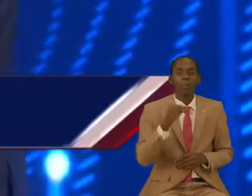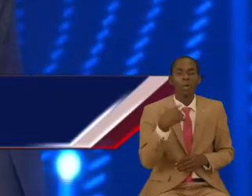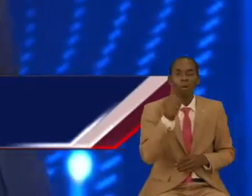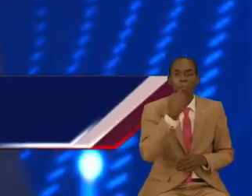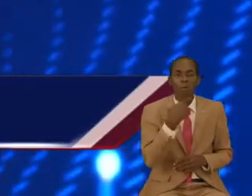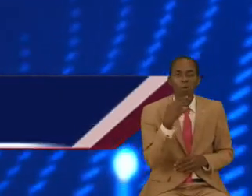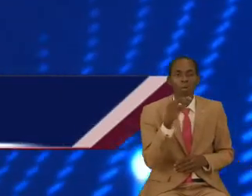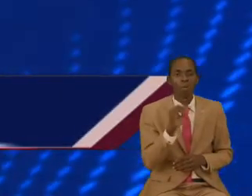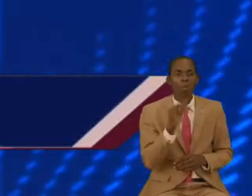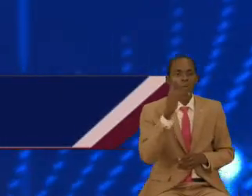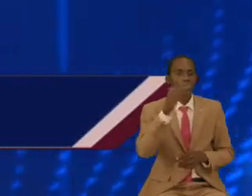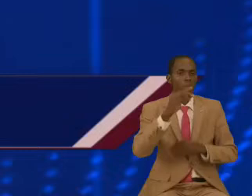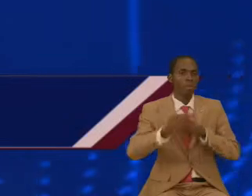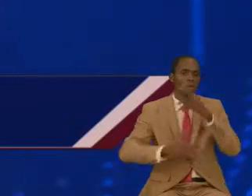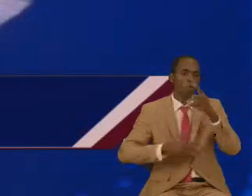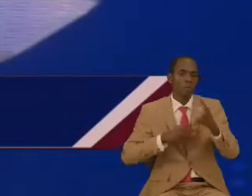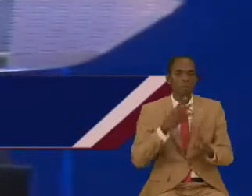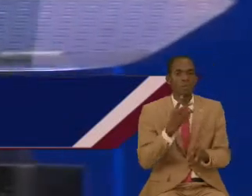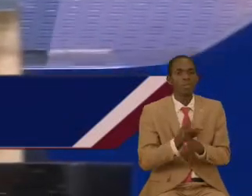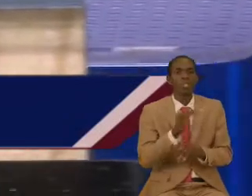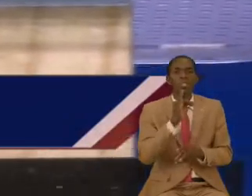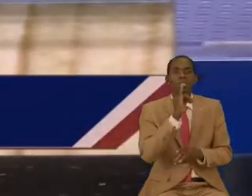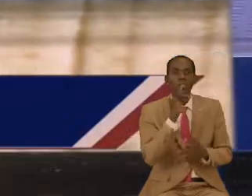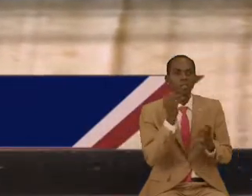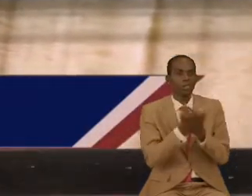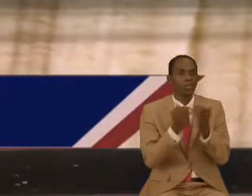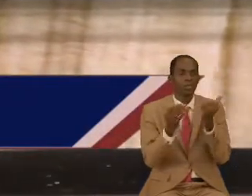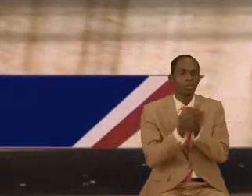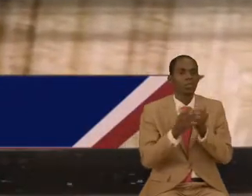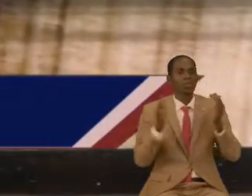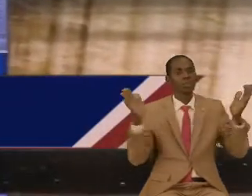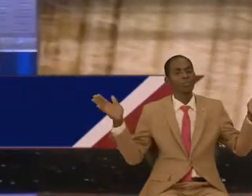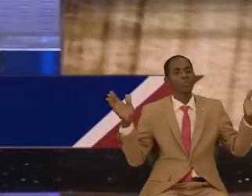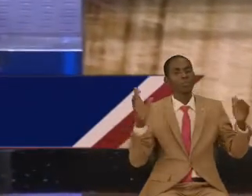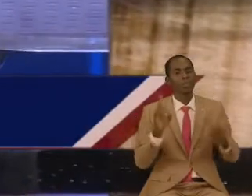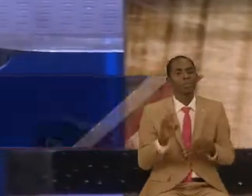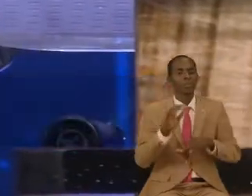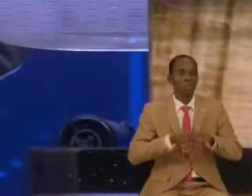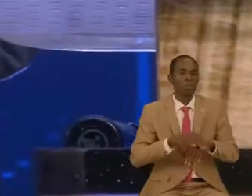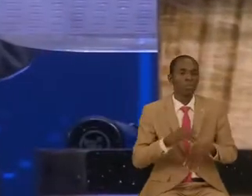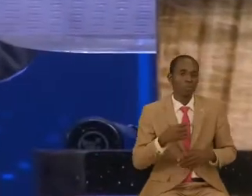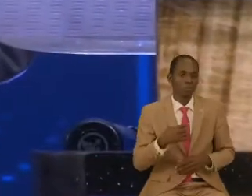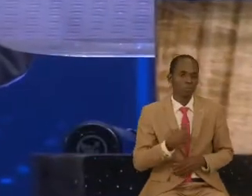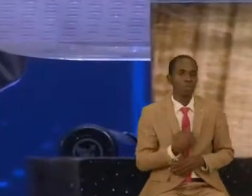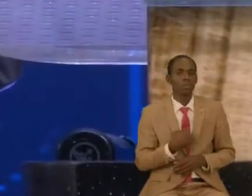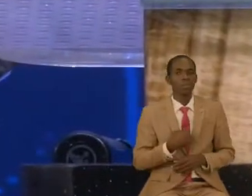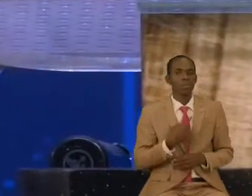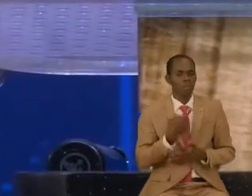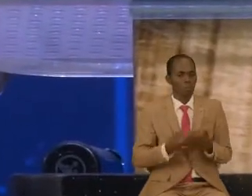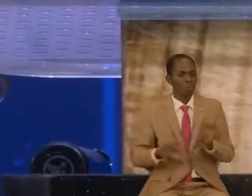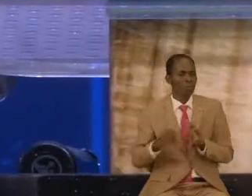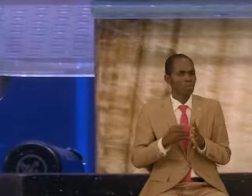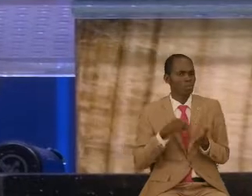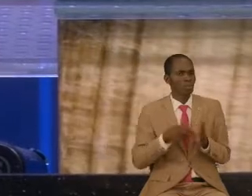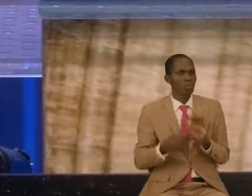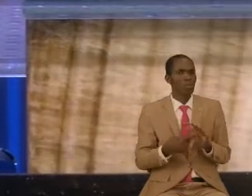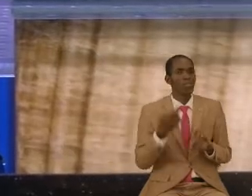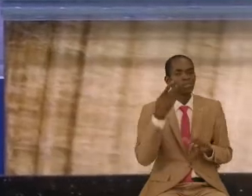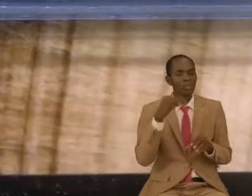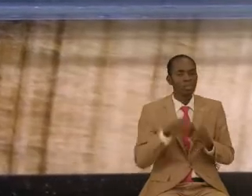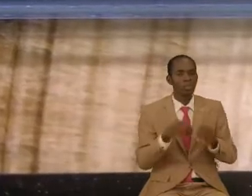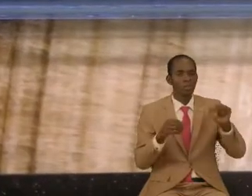whom the world is crucified unto me. What did he mean by that? Galatians